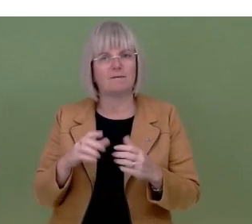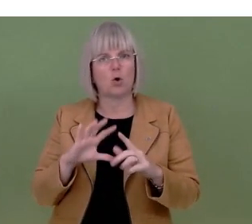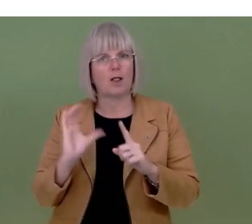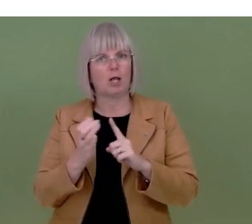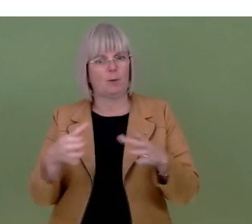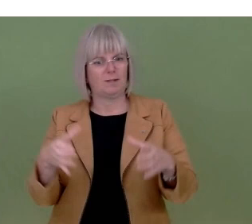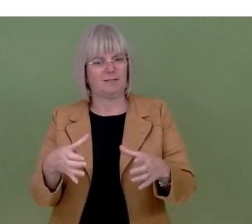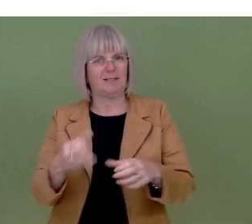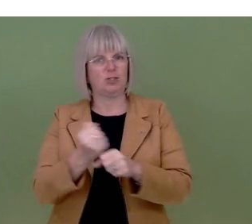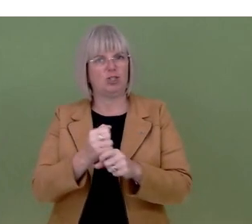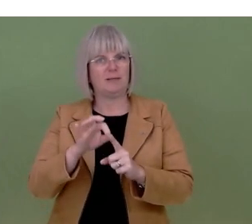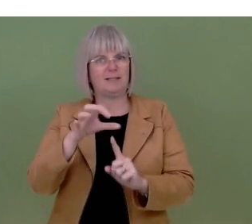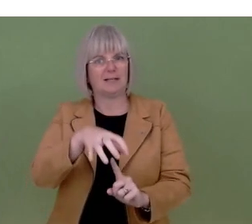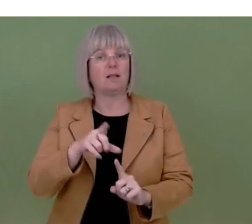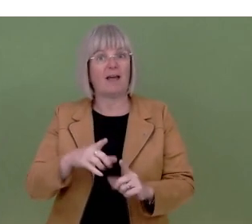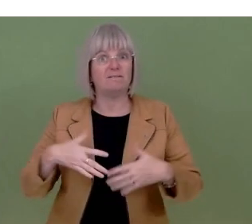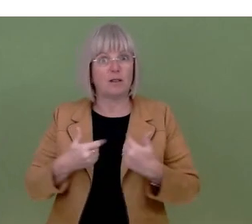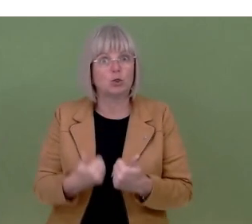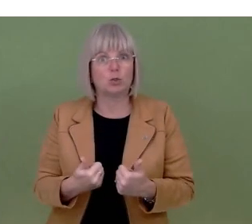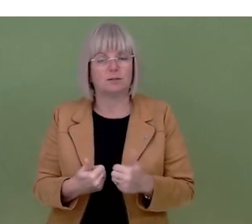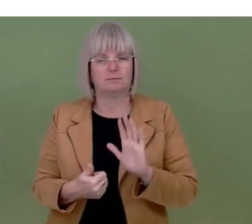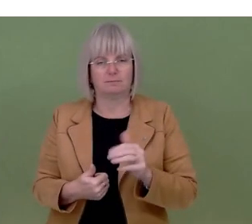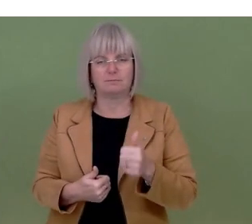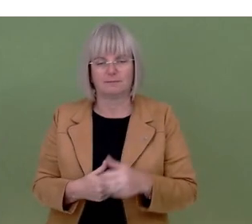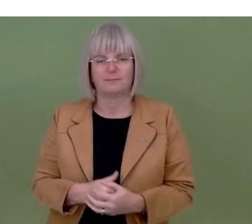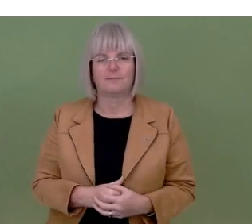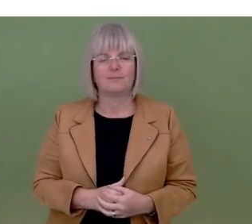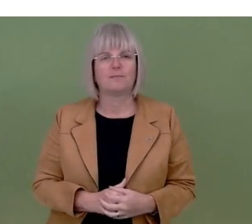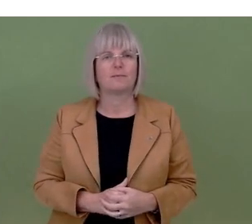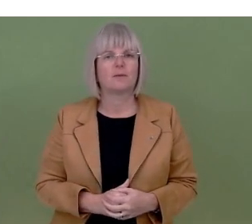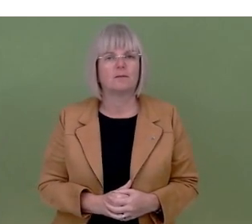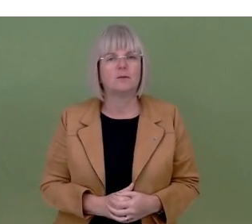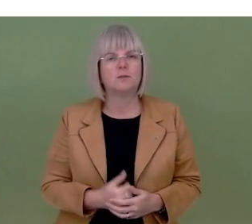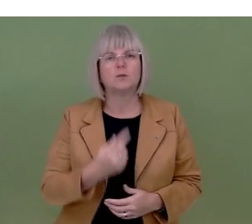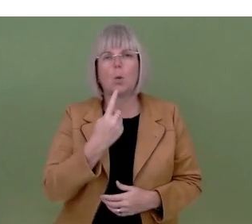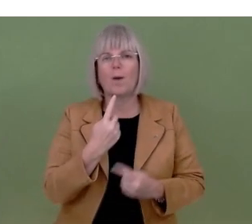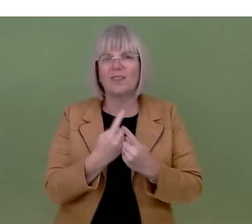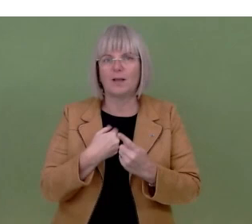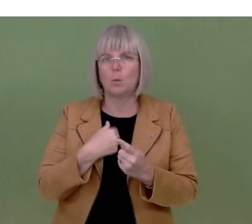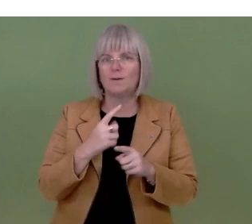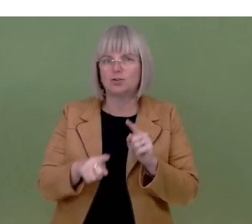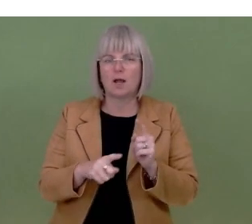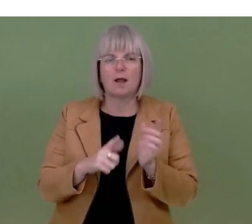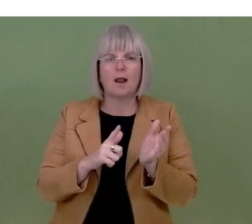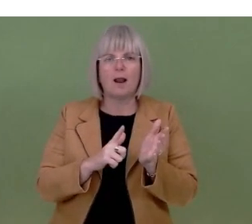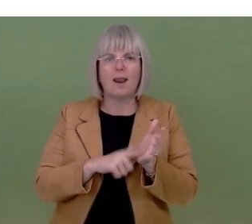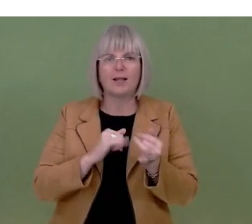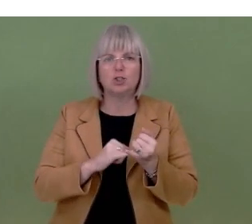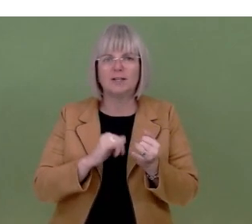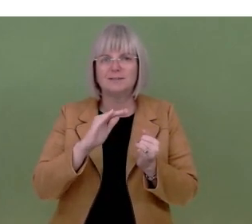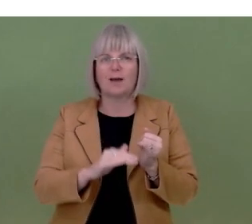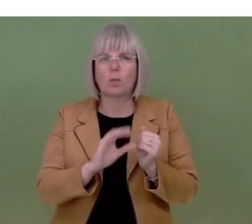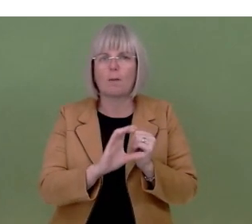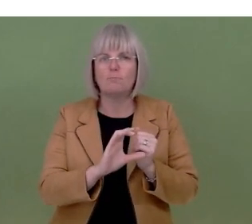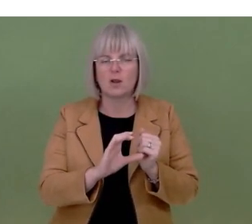it feels really good. So one thing we've tried to do in Lancashire, South Cumbria and in the wider northwest